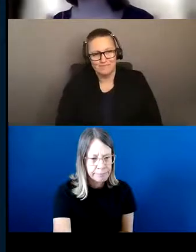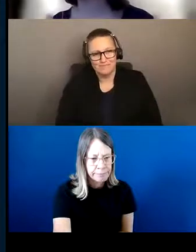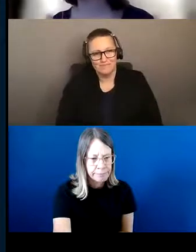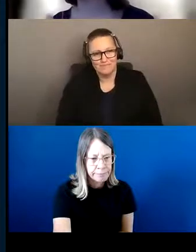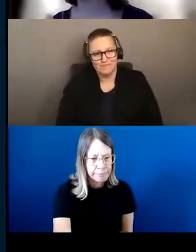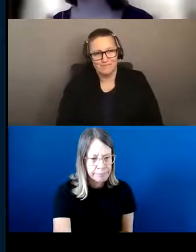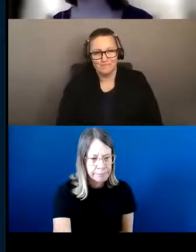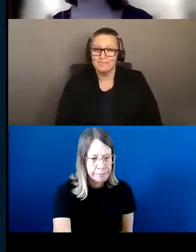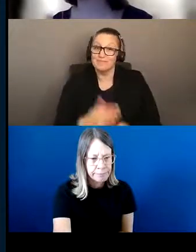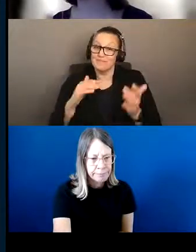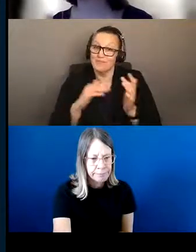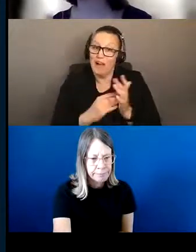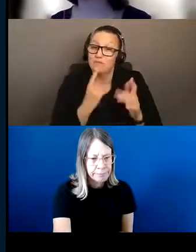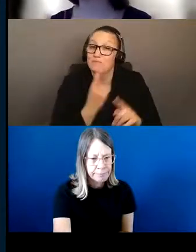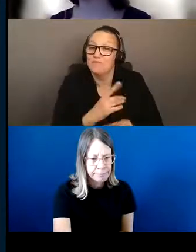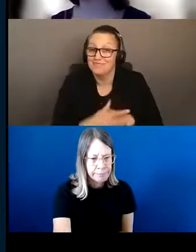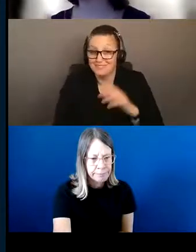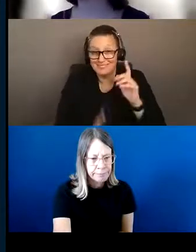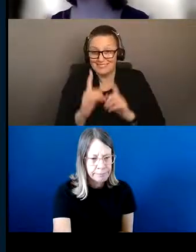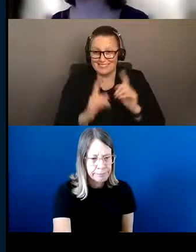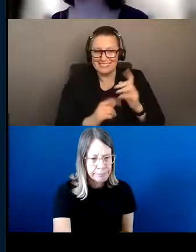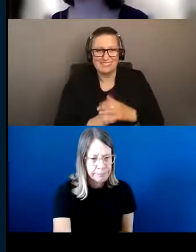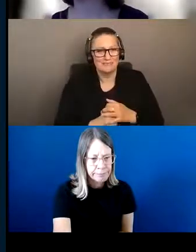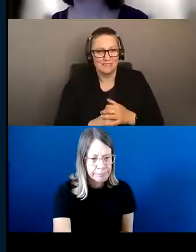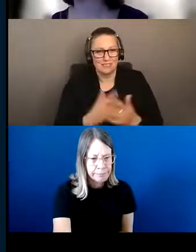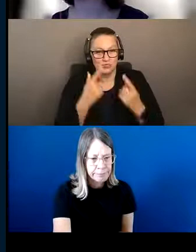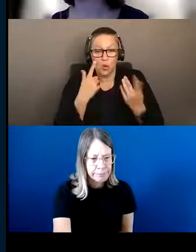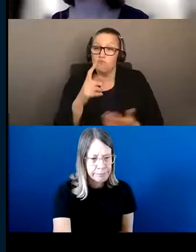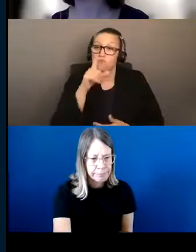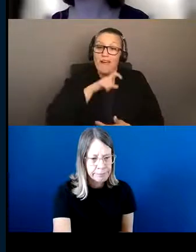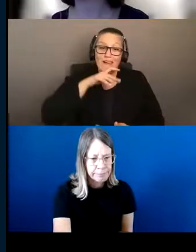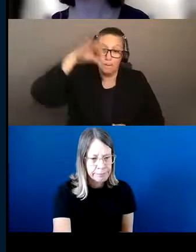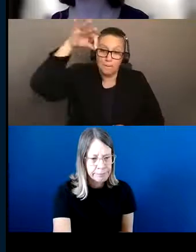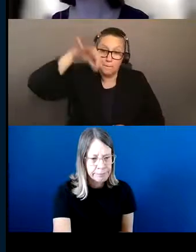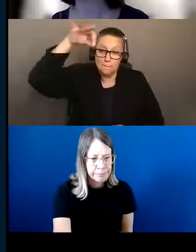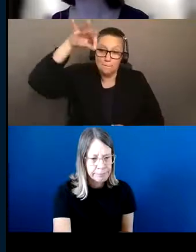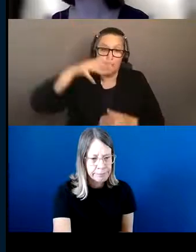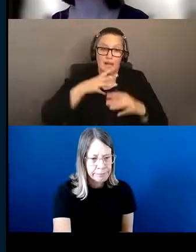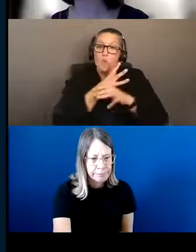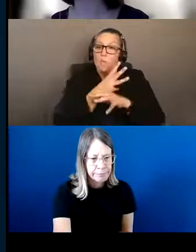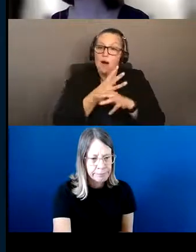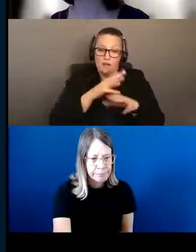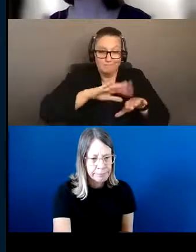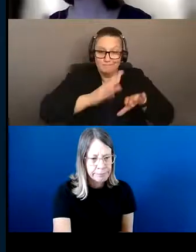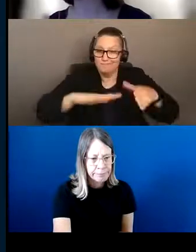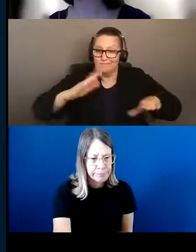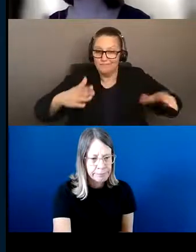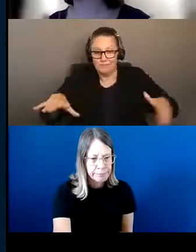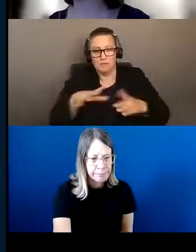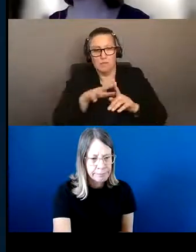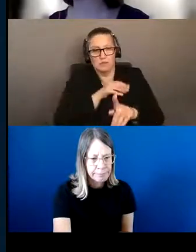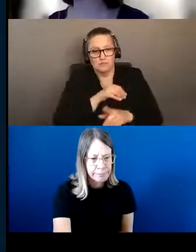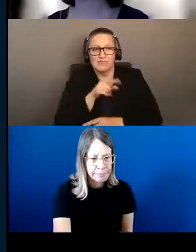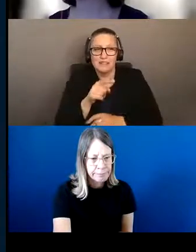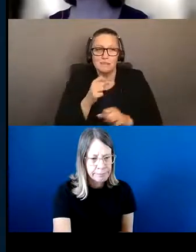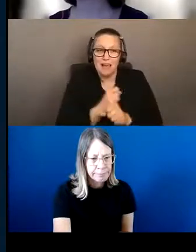Moving into the city, our location can now be found right about where the red pin is on this timber topographical model. This model was made